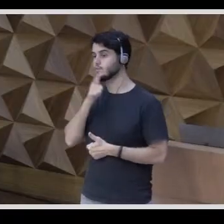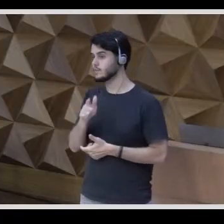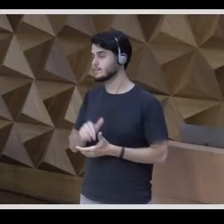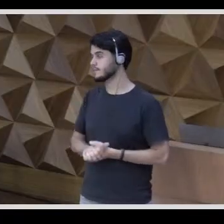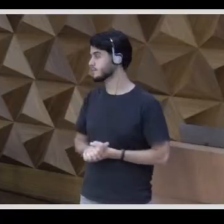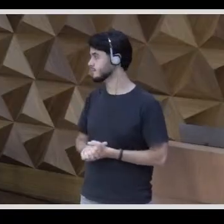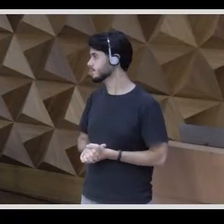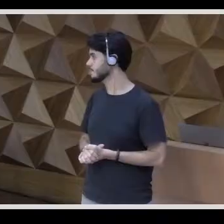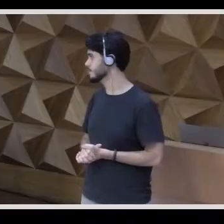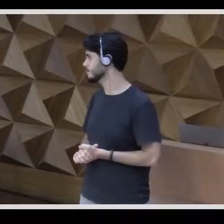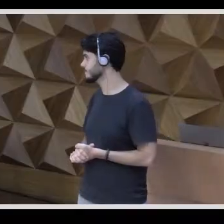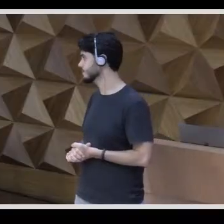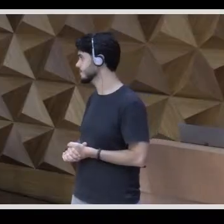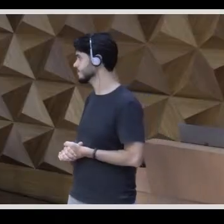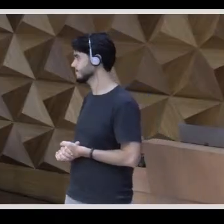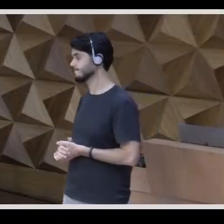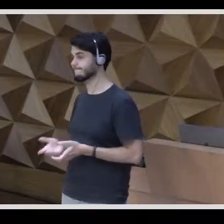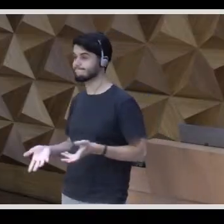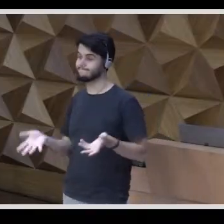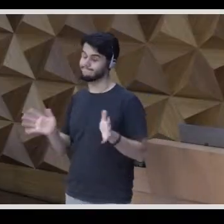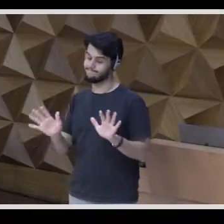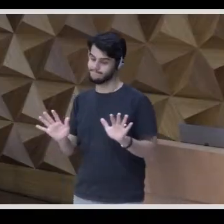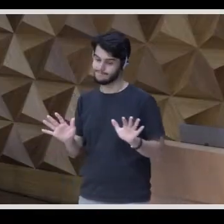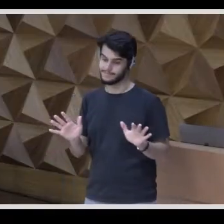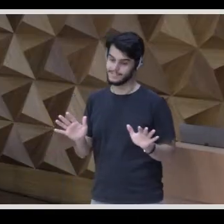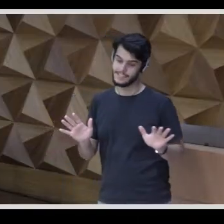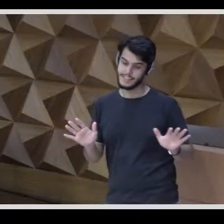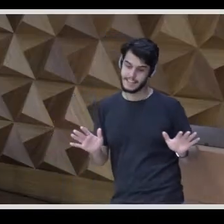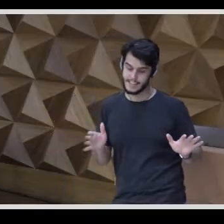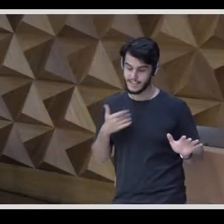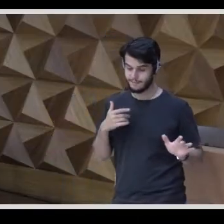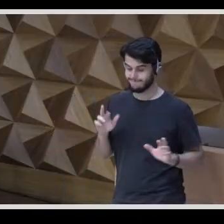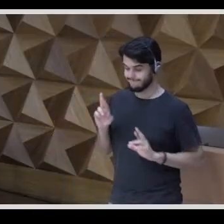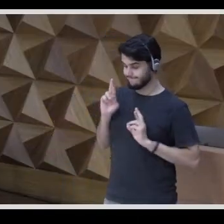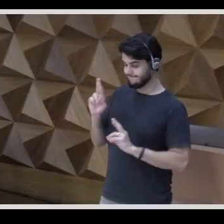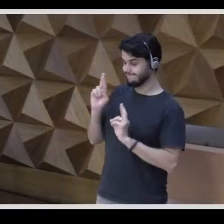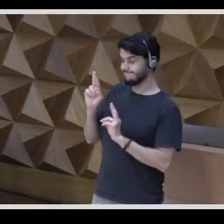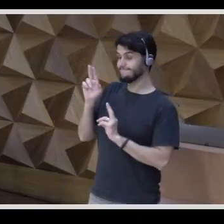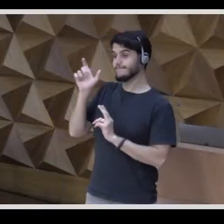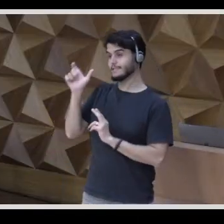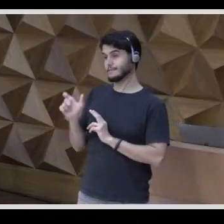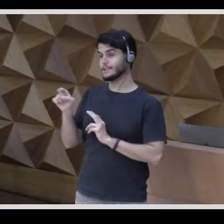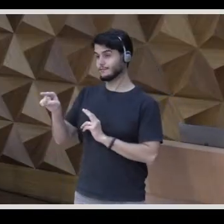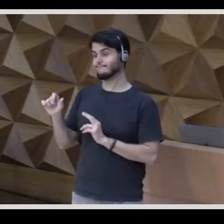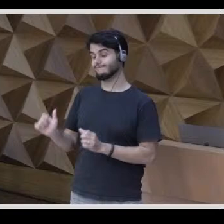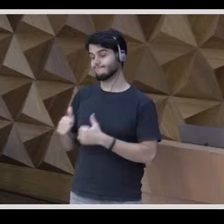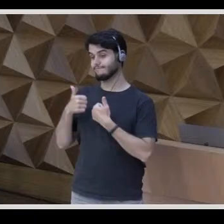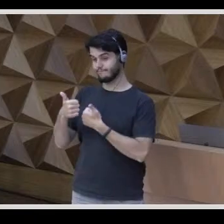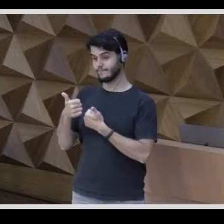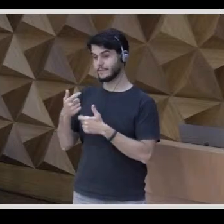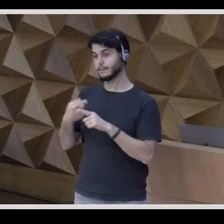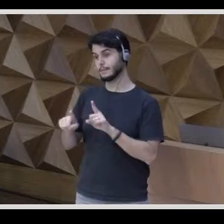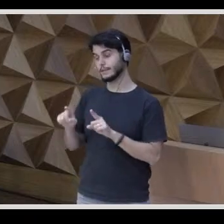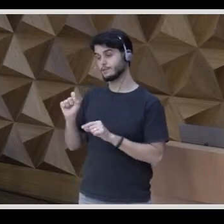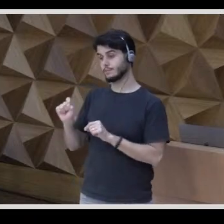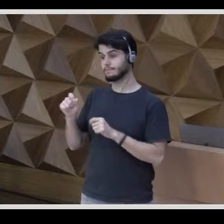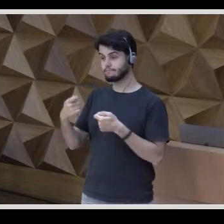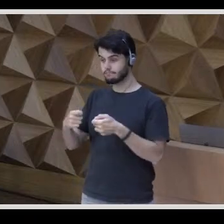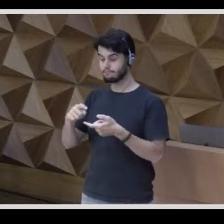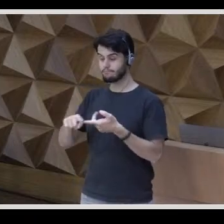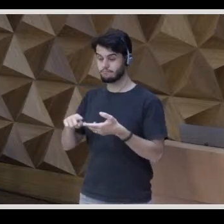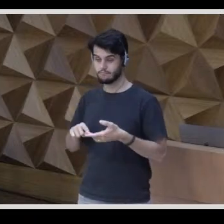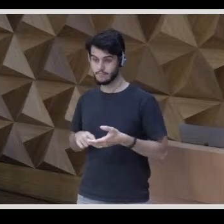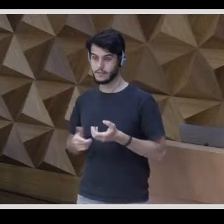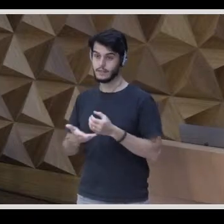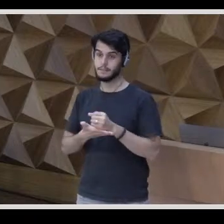Perhaps I'm a bit more optimistic about people, but I mean, I think in terms of basic needs, I think you're right. Most of our basic needs